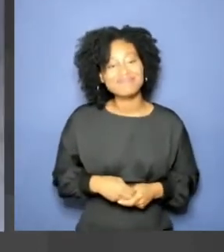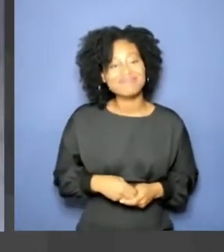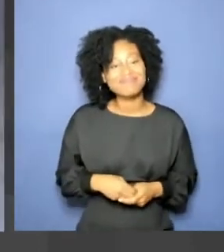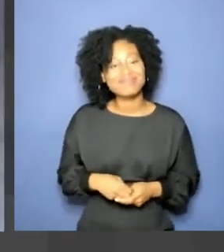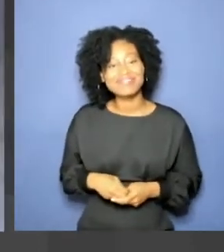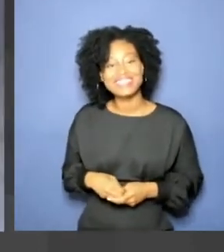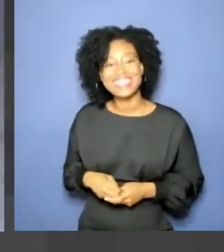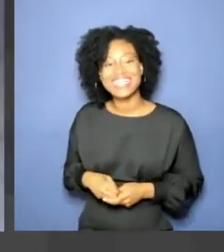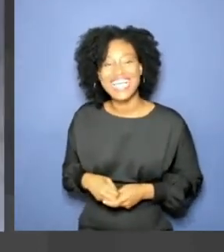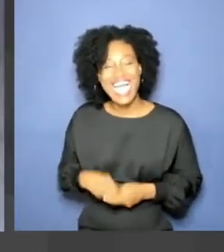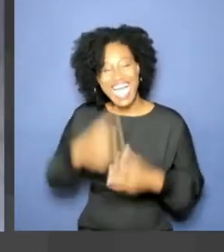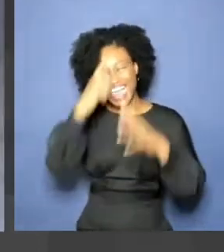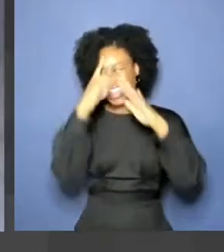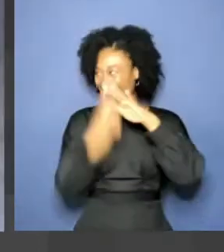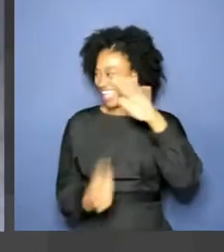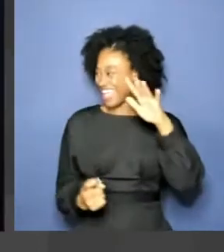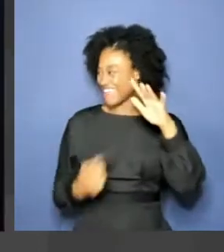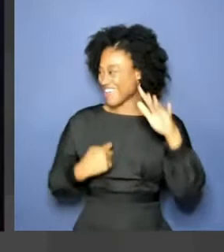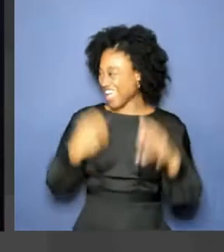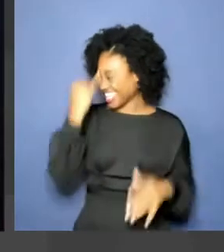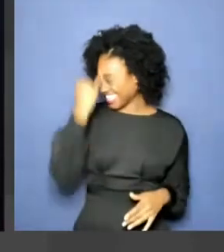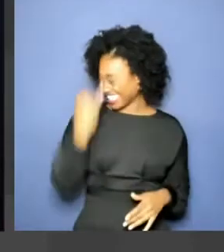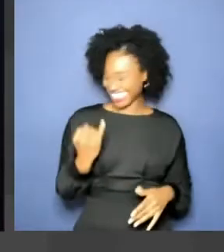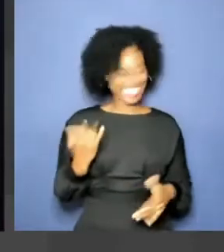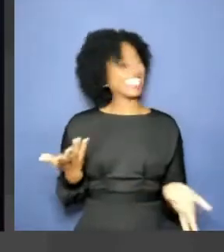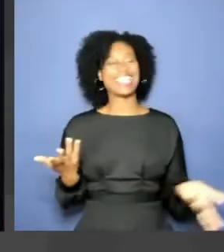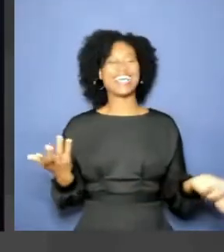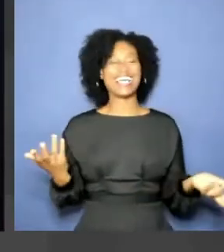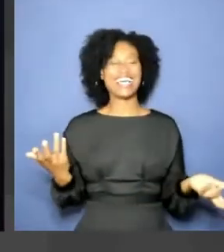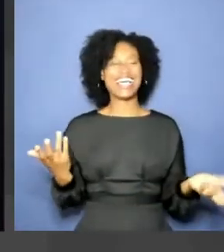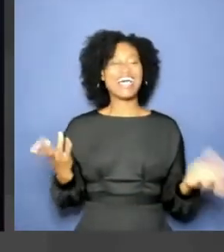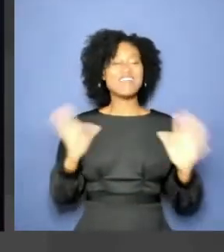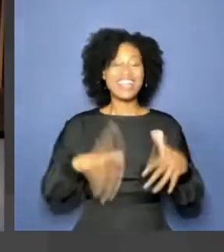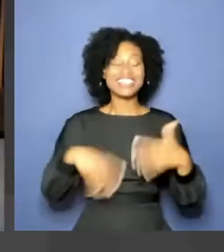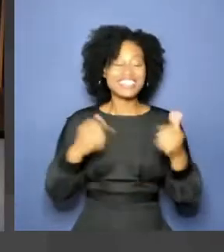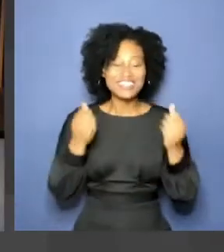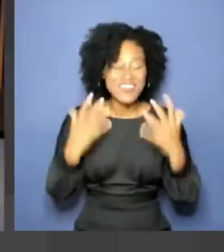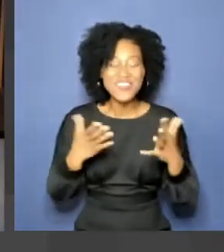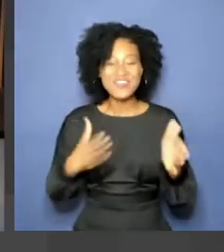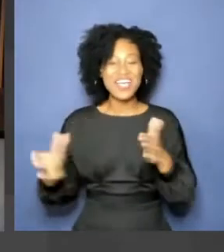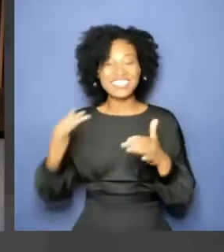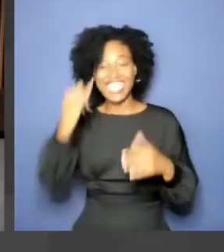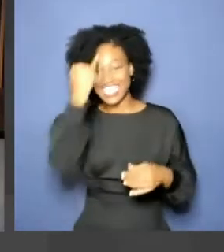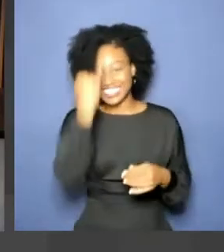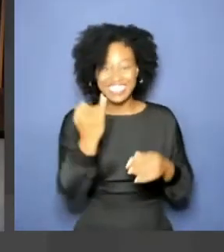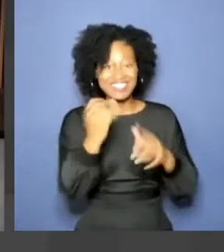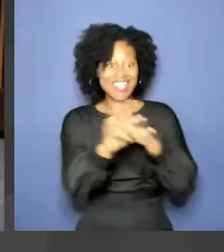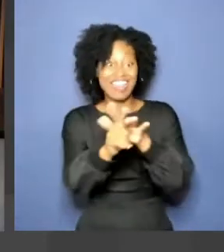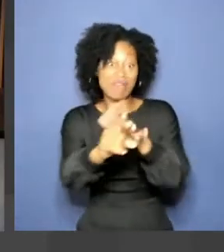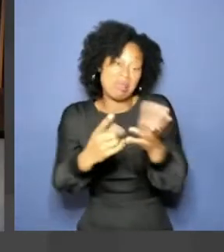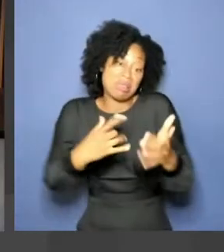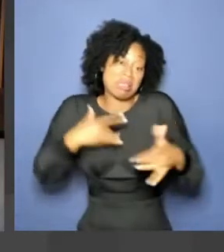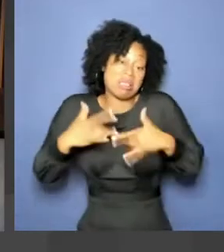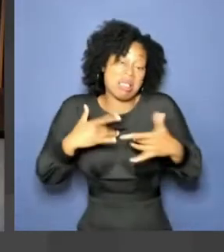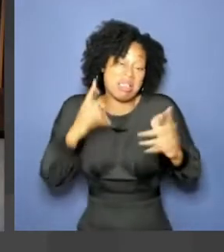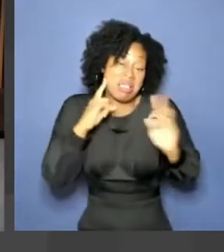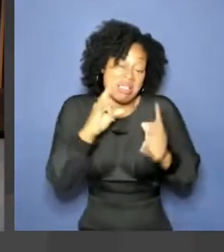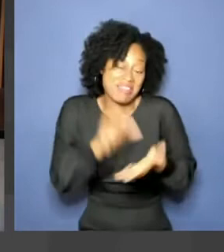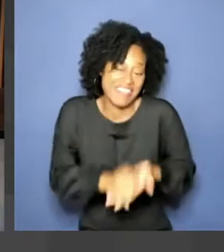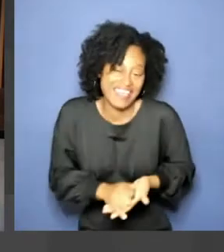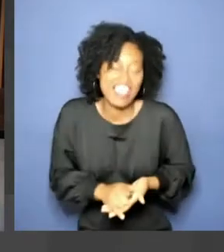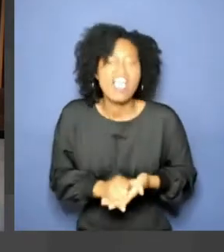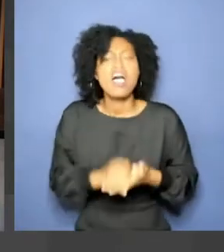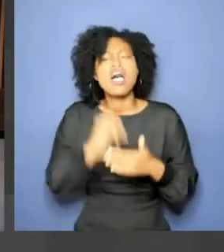I lost my train of thought. There's so many different ways that these ideas come, and that's really exciting to hear. Yeah. So when the